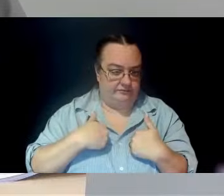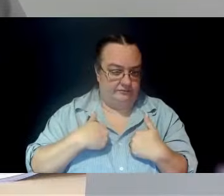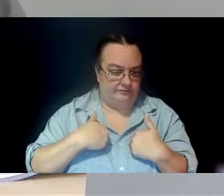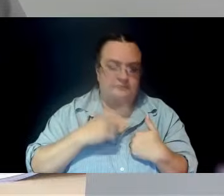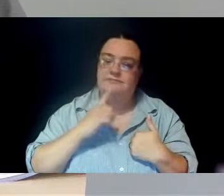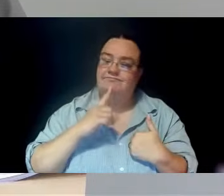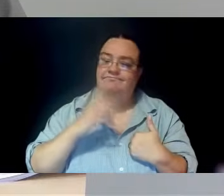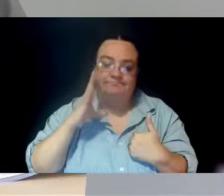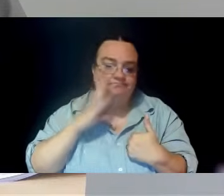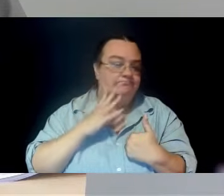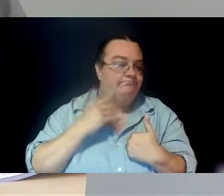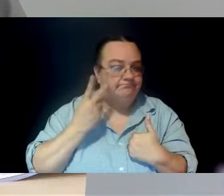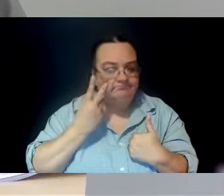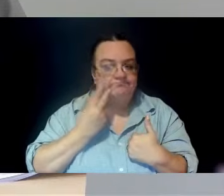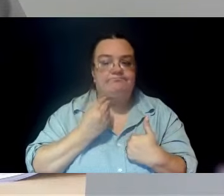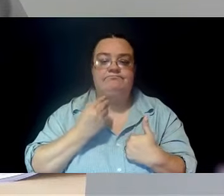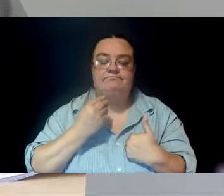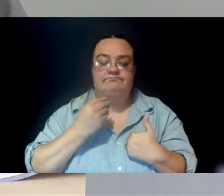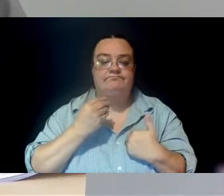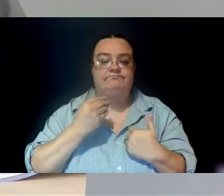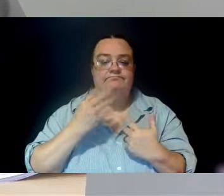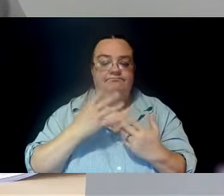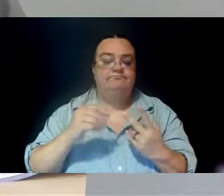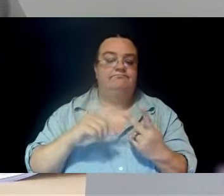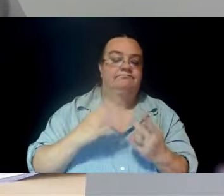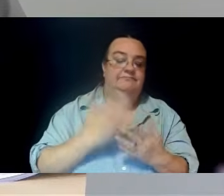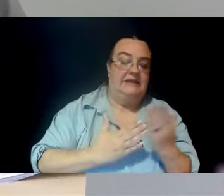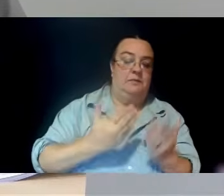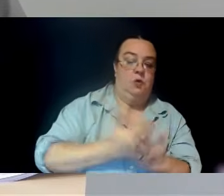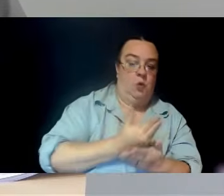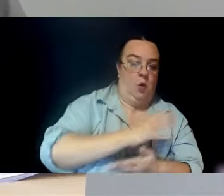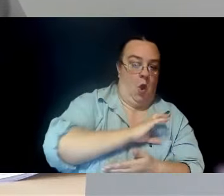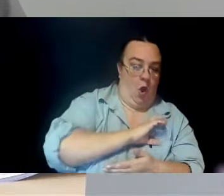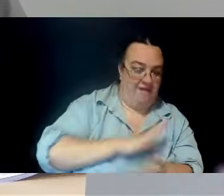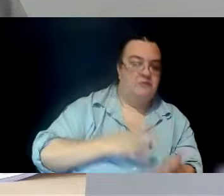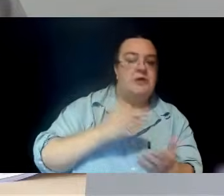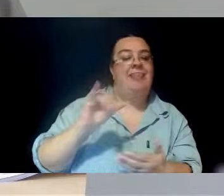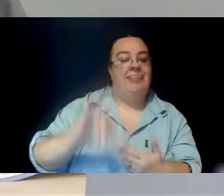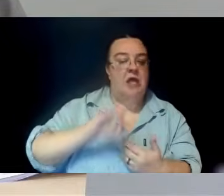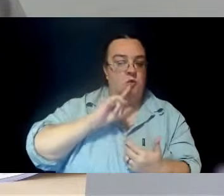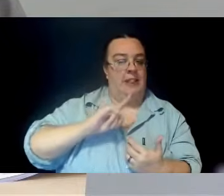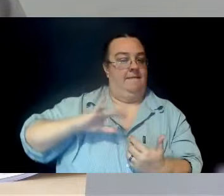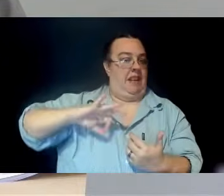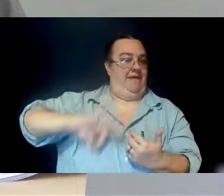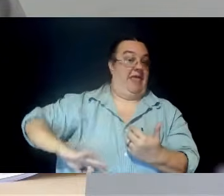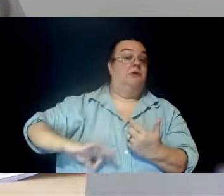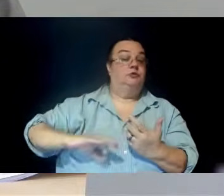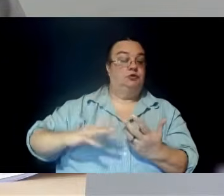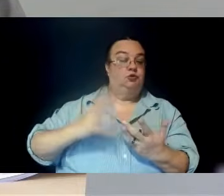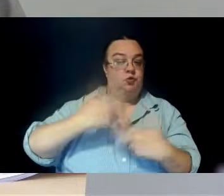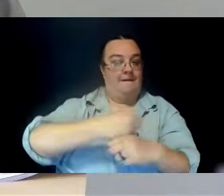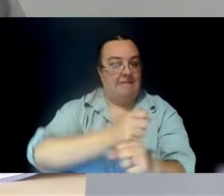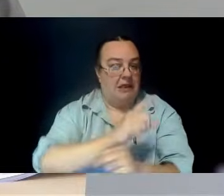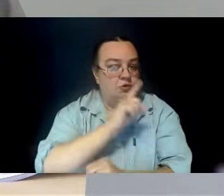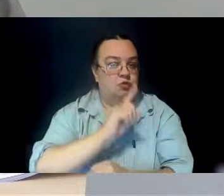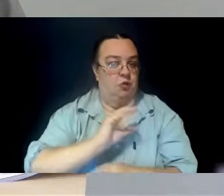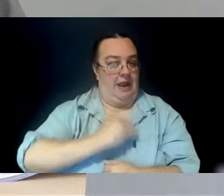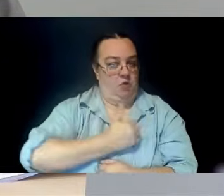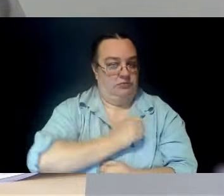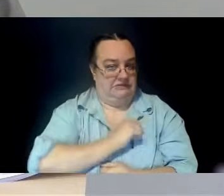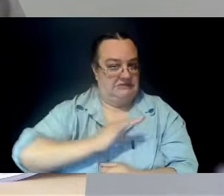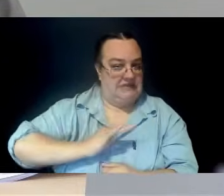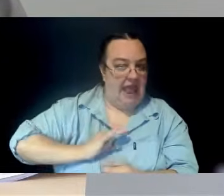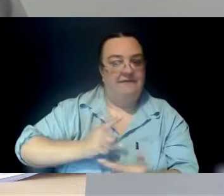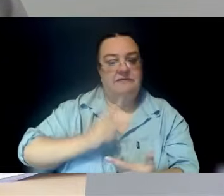seasoned veterans and some new officers, and that has been an advantage to making sure that our staff is well